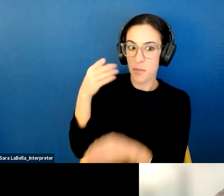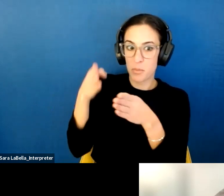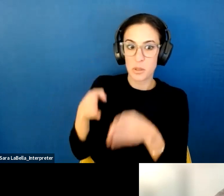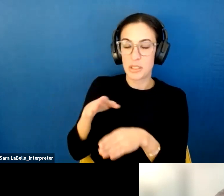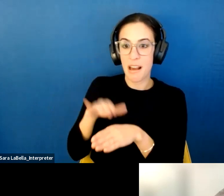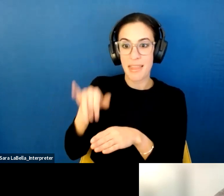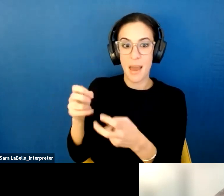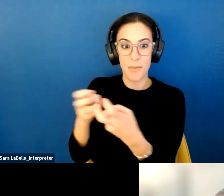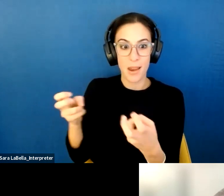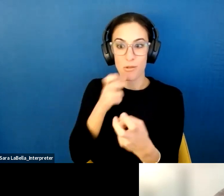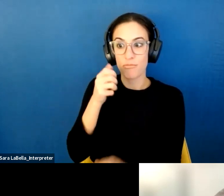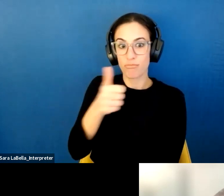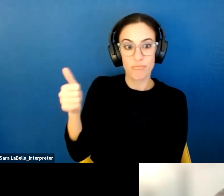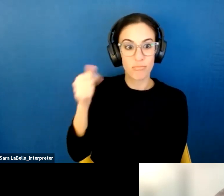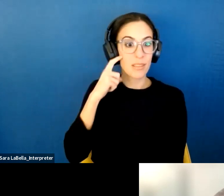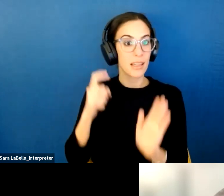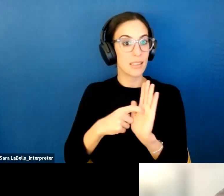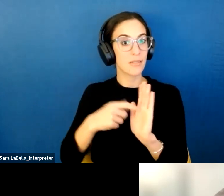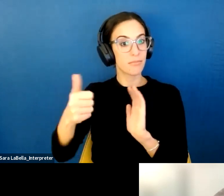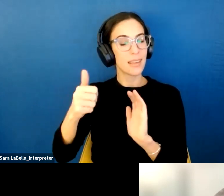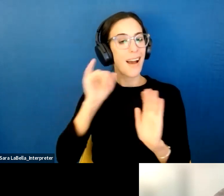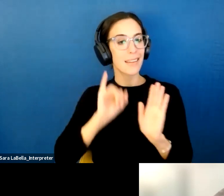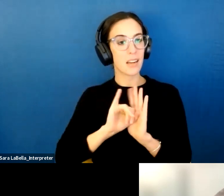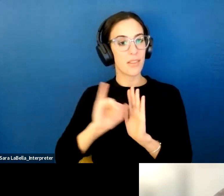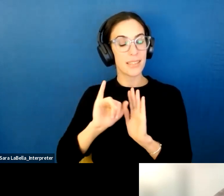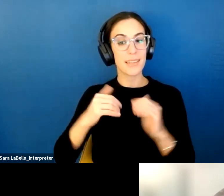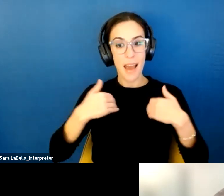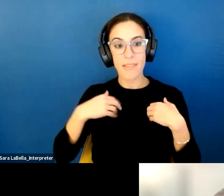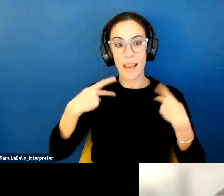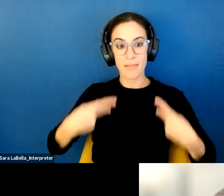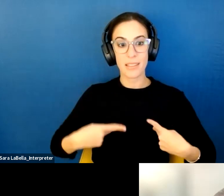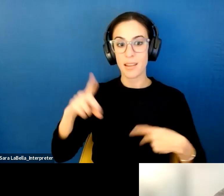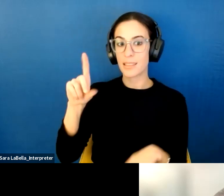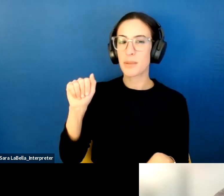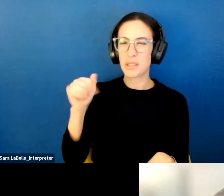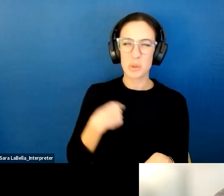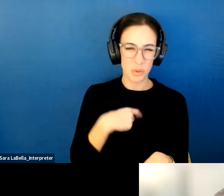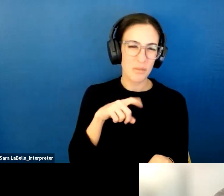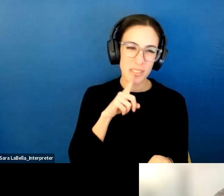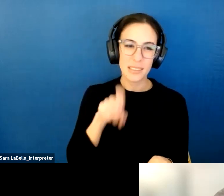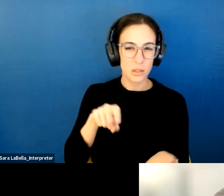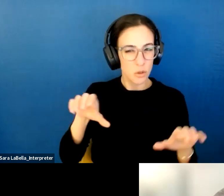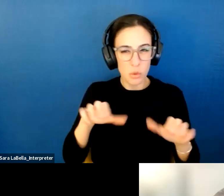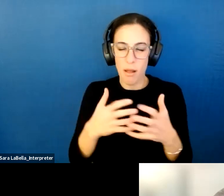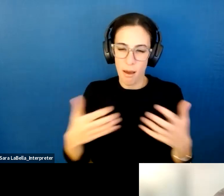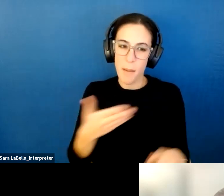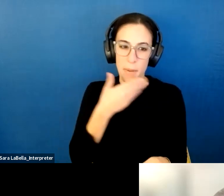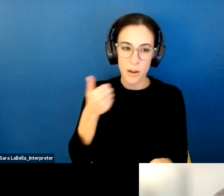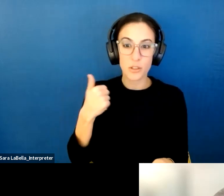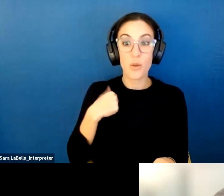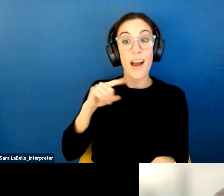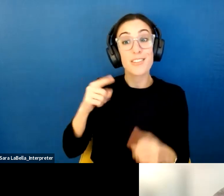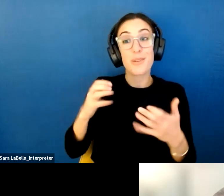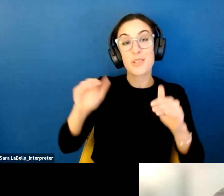physical disability. So we need to be doing a lot better. And so I just want to introduce